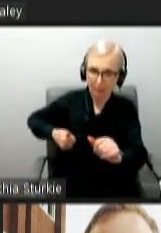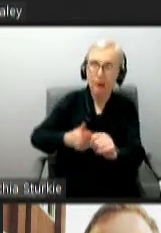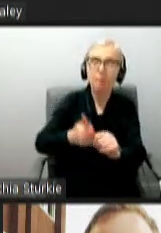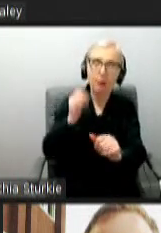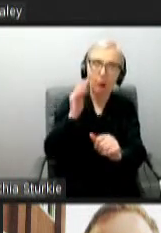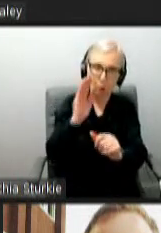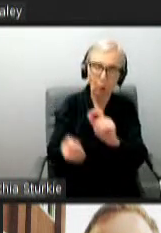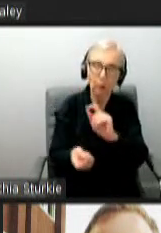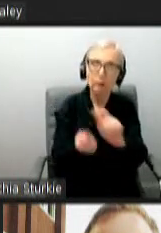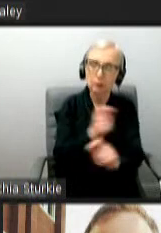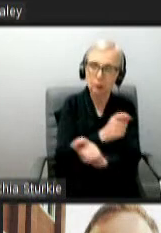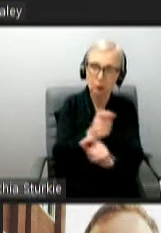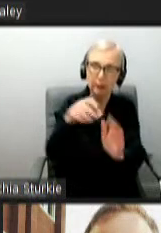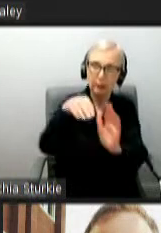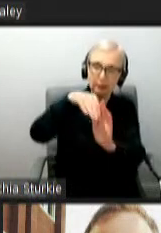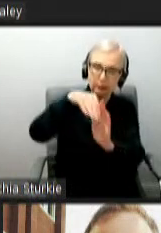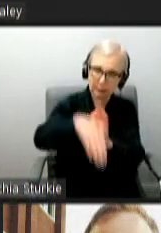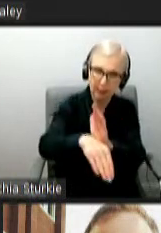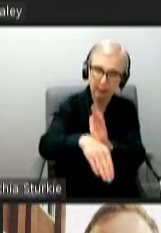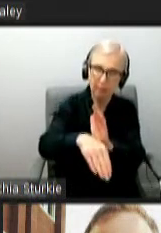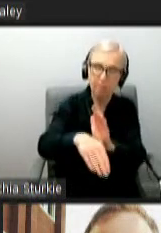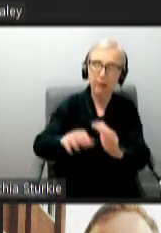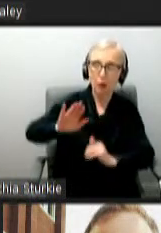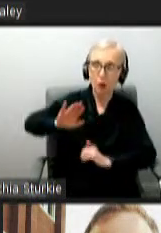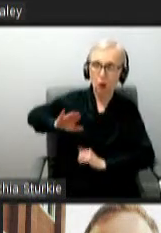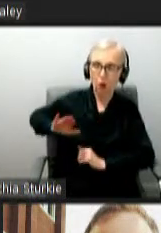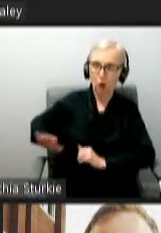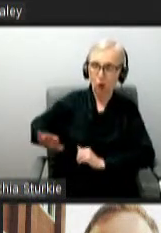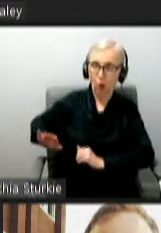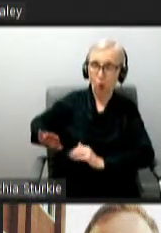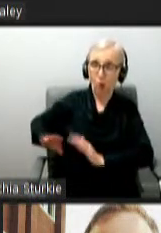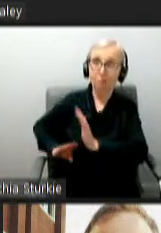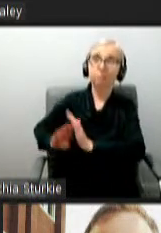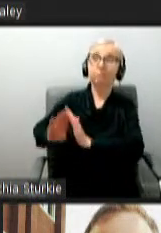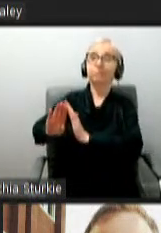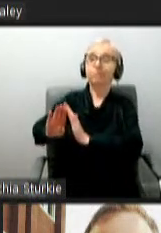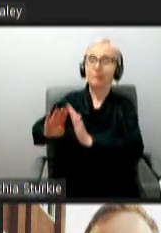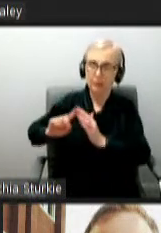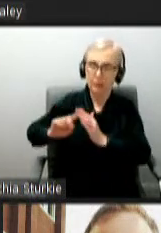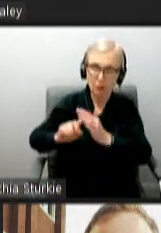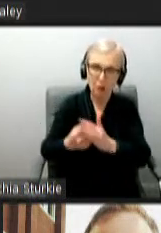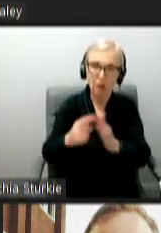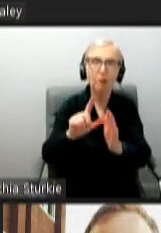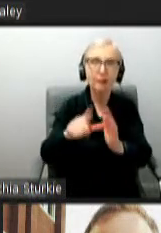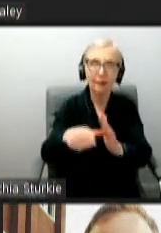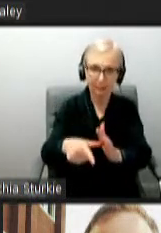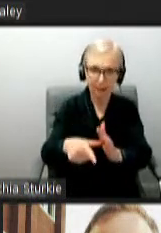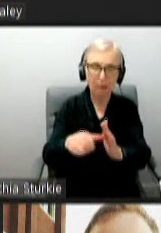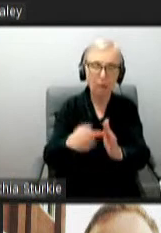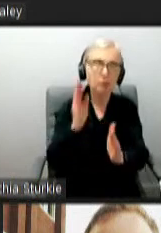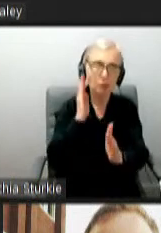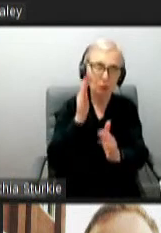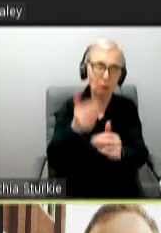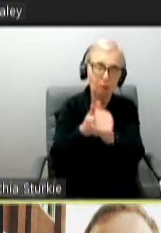their Omicron surges started later than Omicron surges, in other parts of the state. All right, let's go to